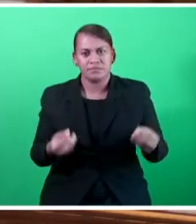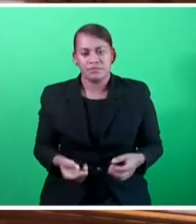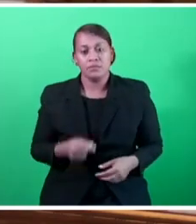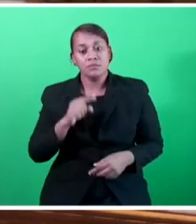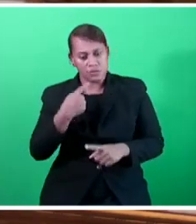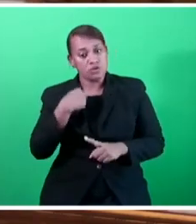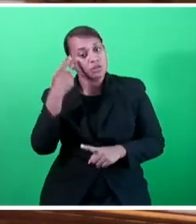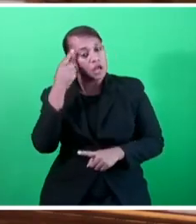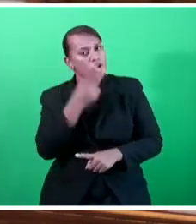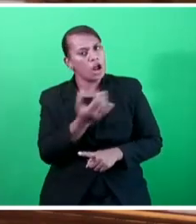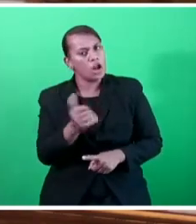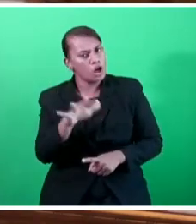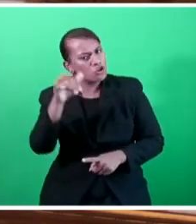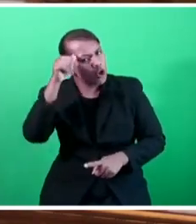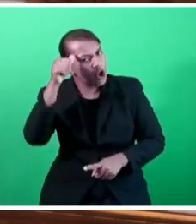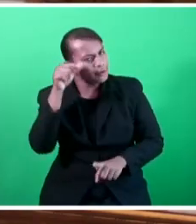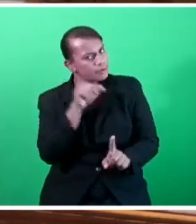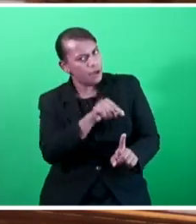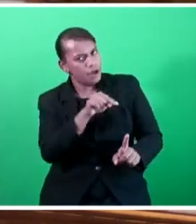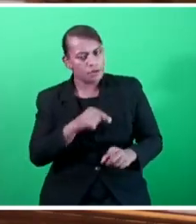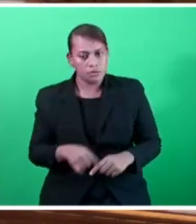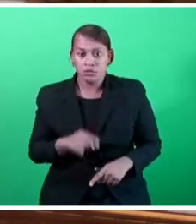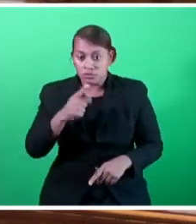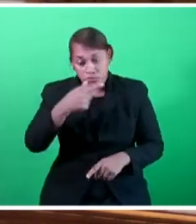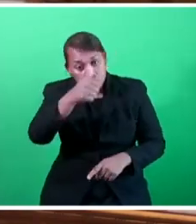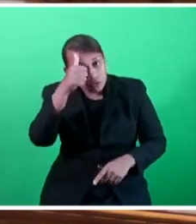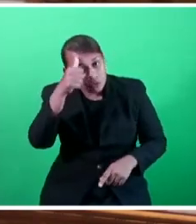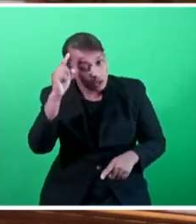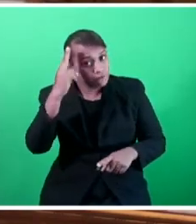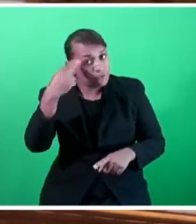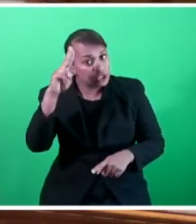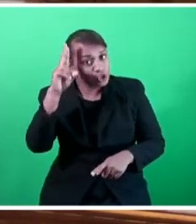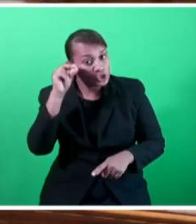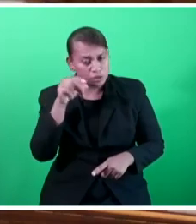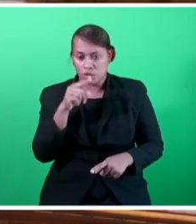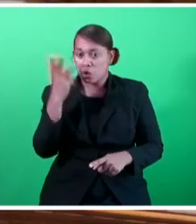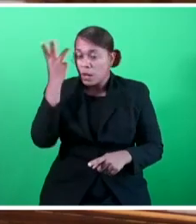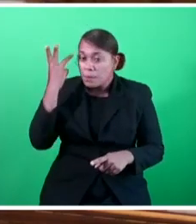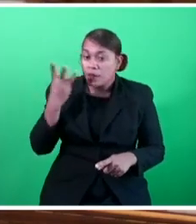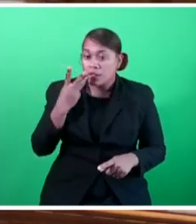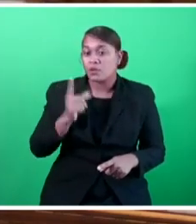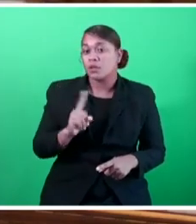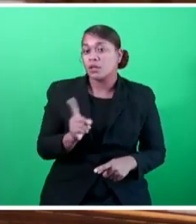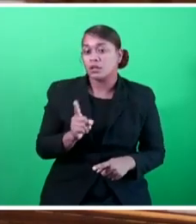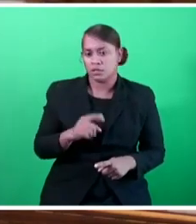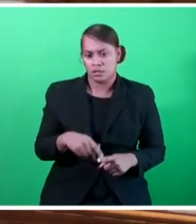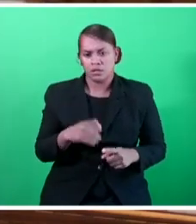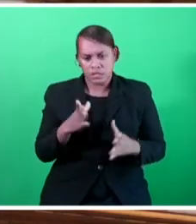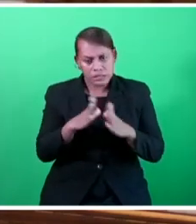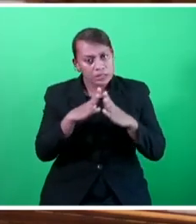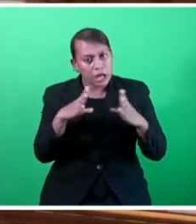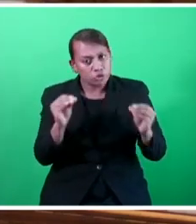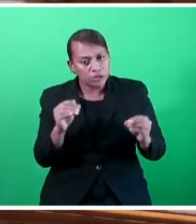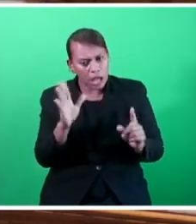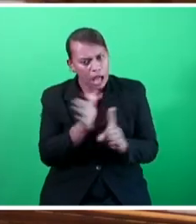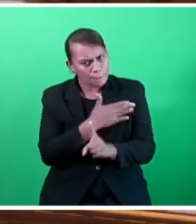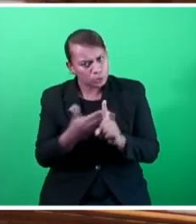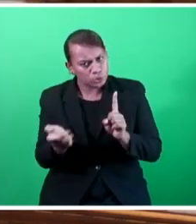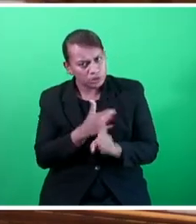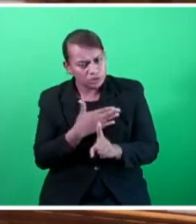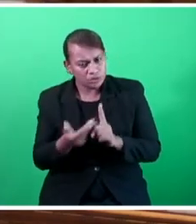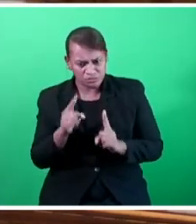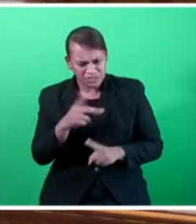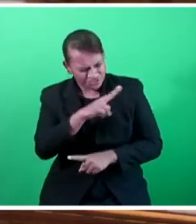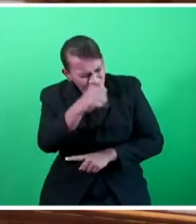that. She knows that Fijian women have been sexually abused. She knows